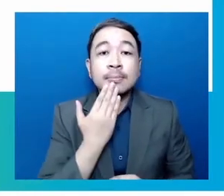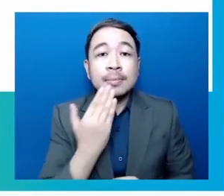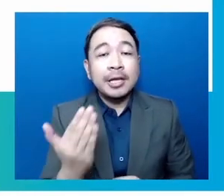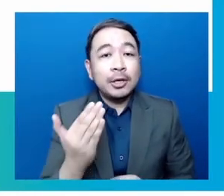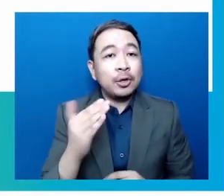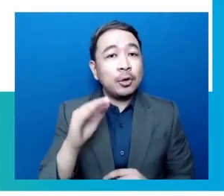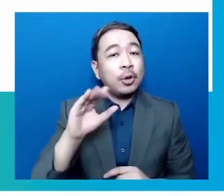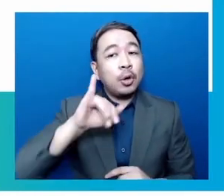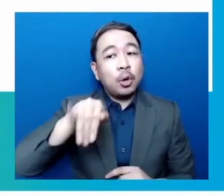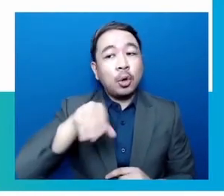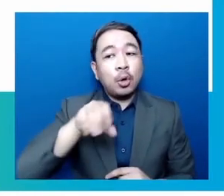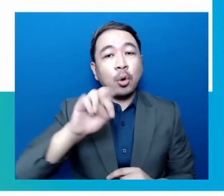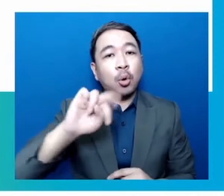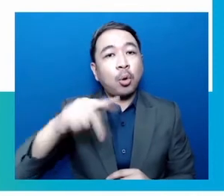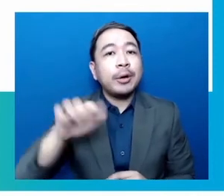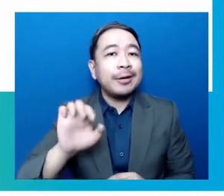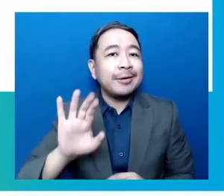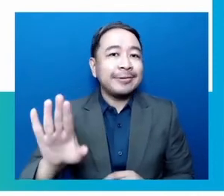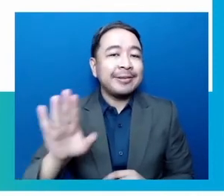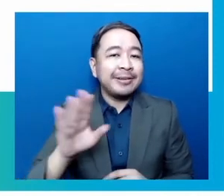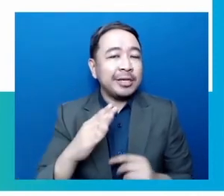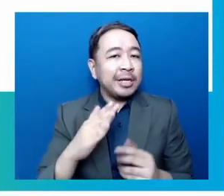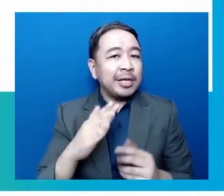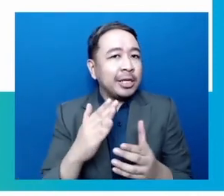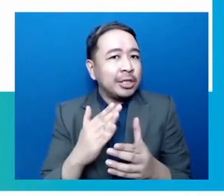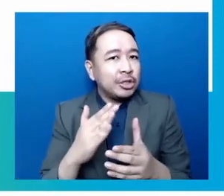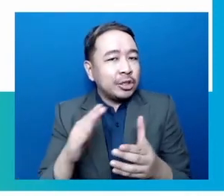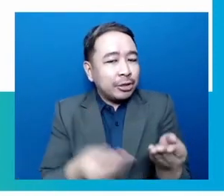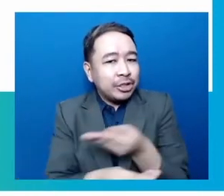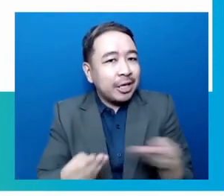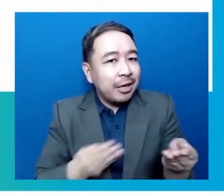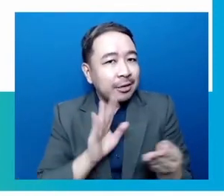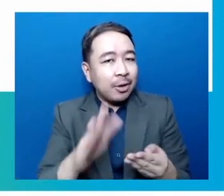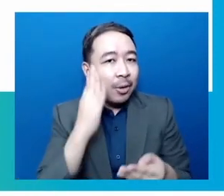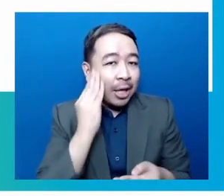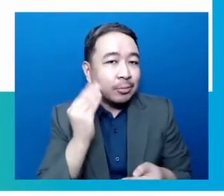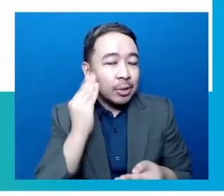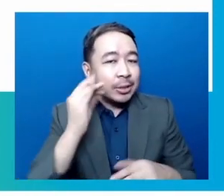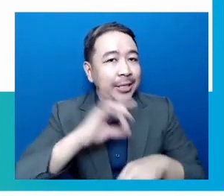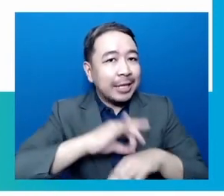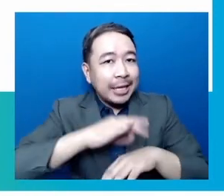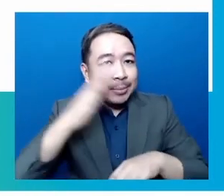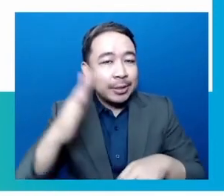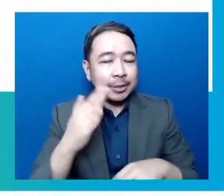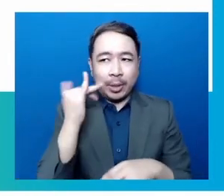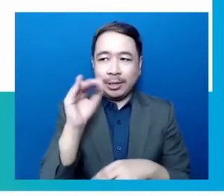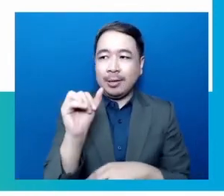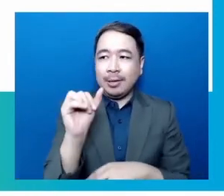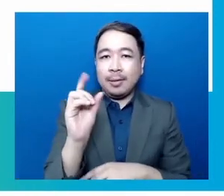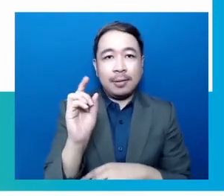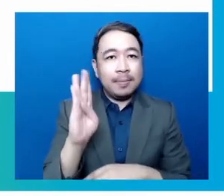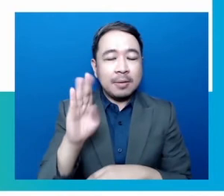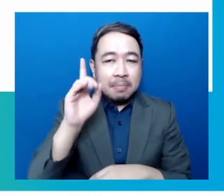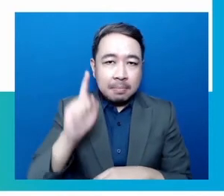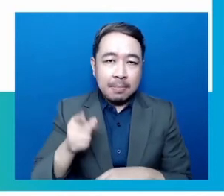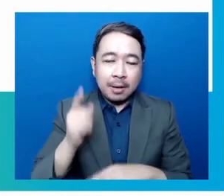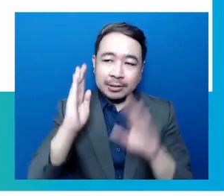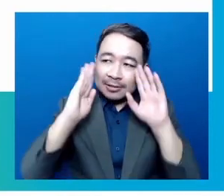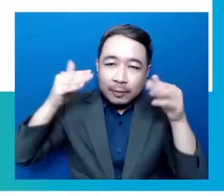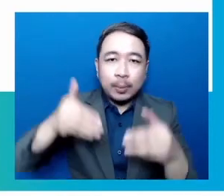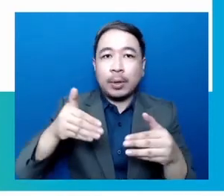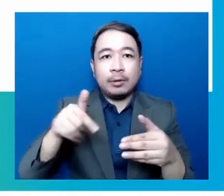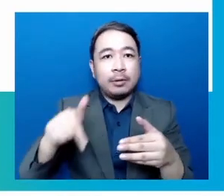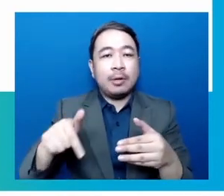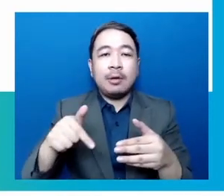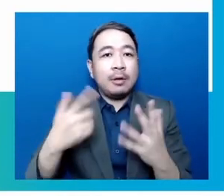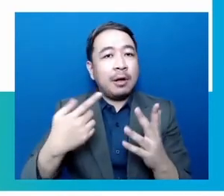energy and the reasons why the ADB should divest from thermal waste to energy. We've